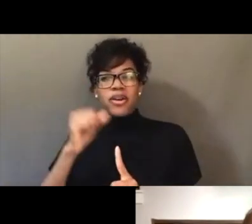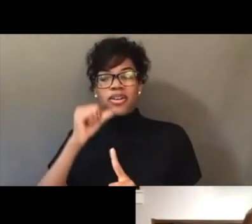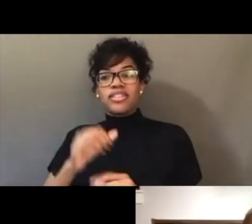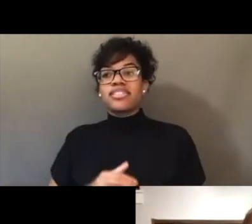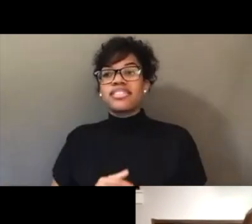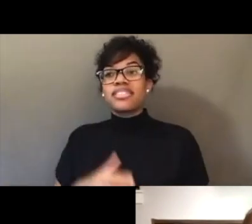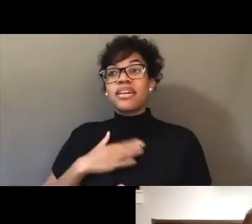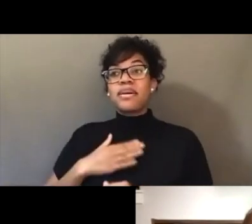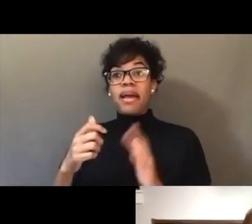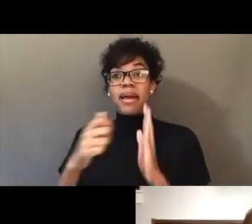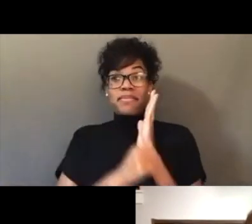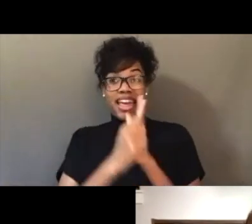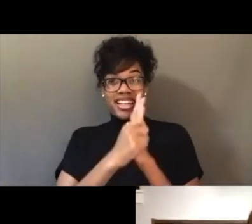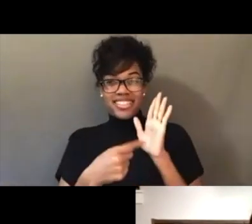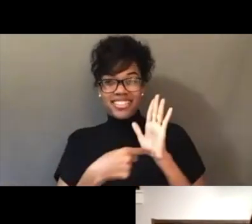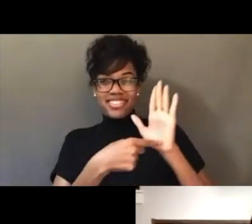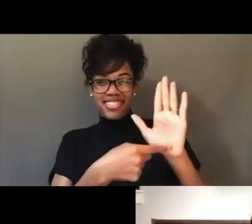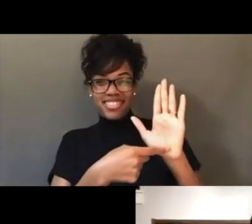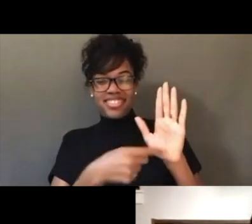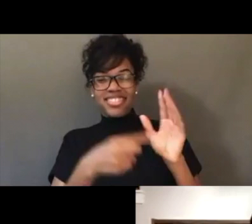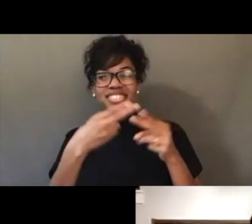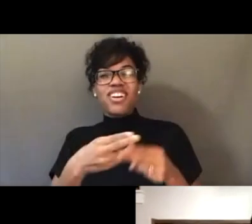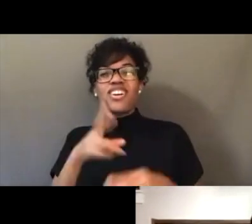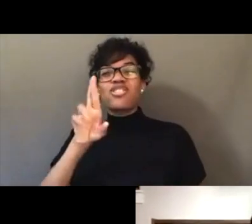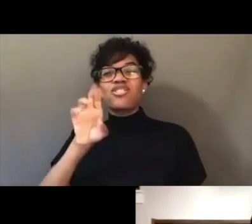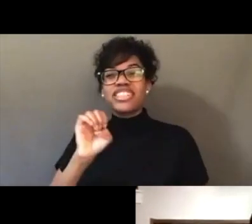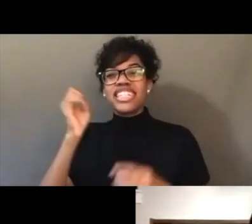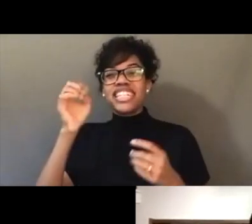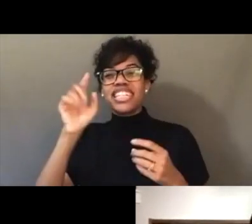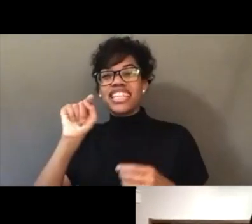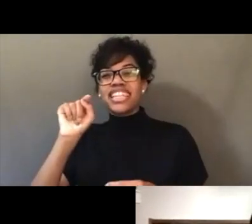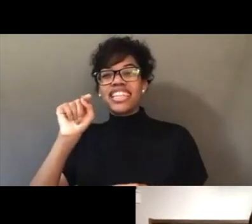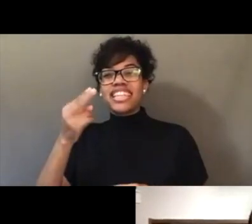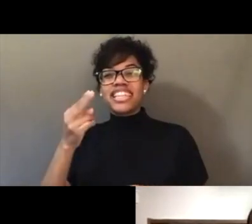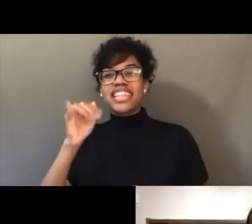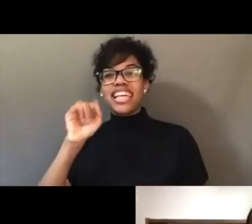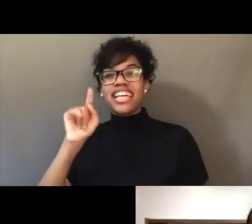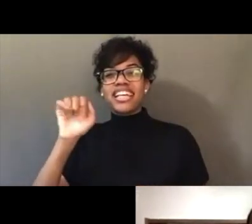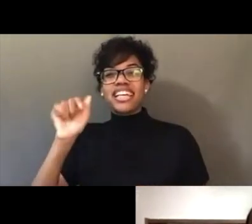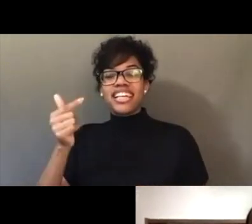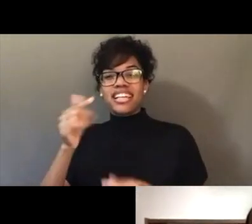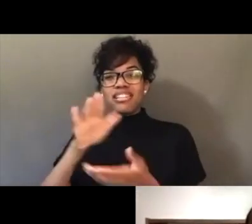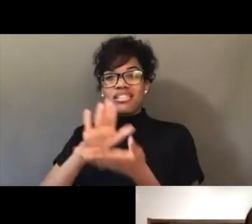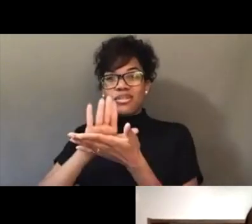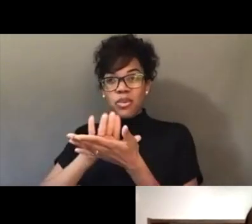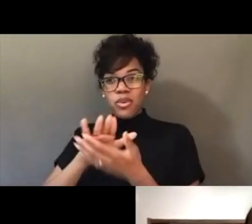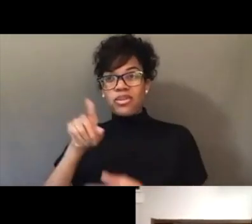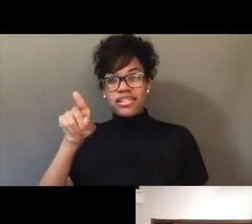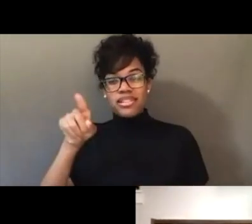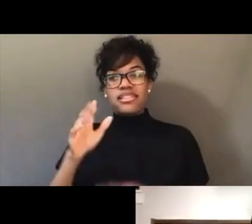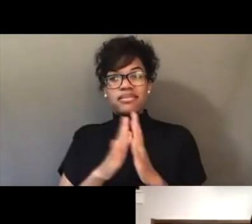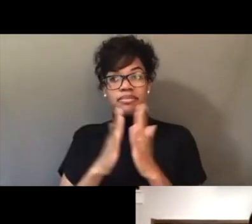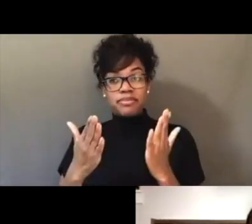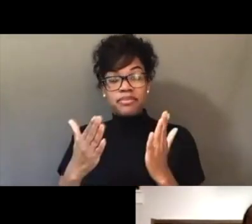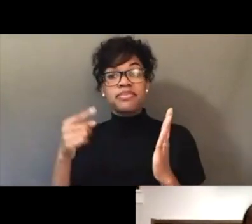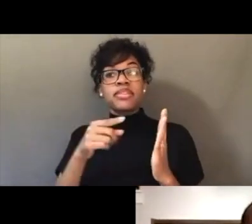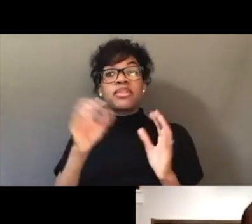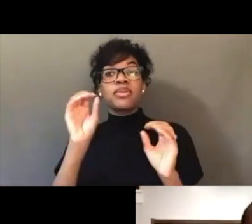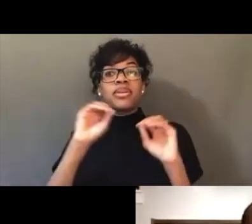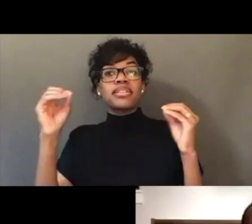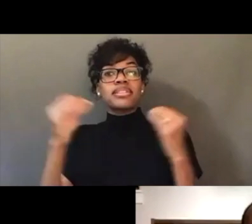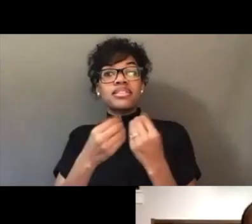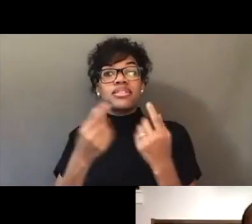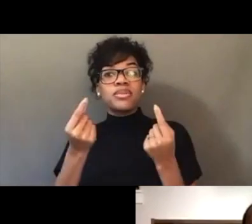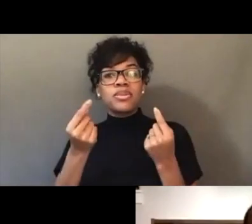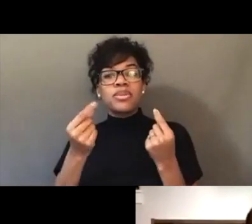my magazine here. Rethinking Schools is a nonprofit publisher and advocacy organization dedicated to sustaining